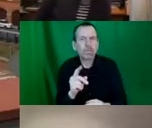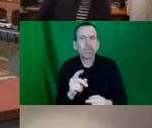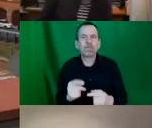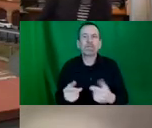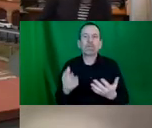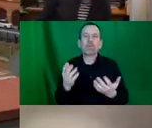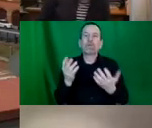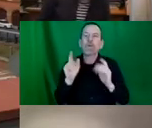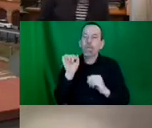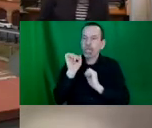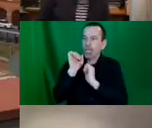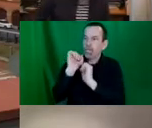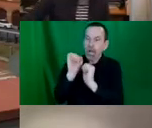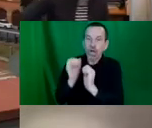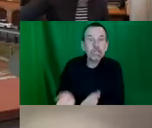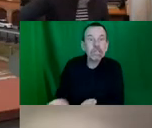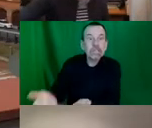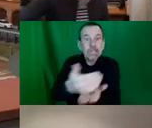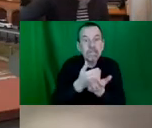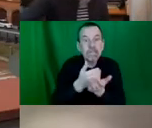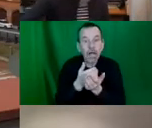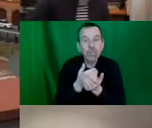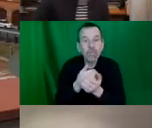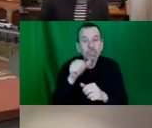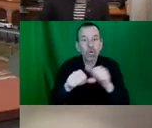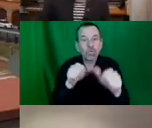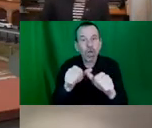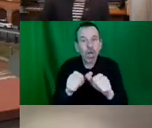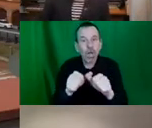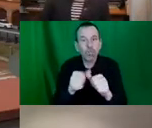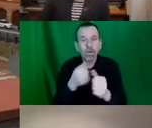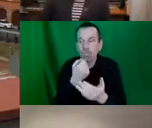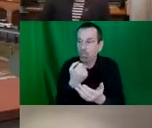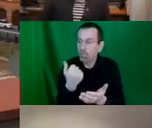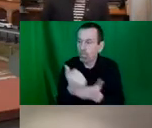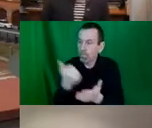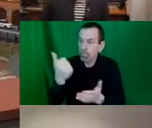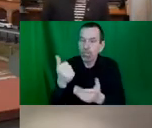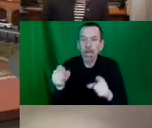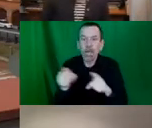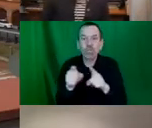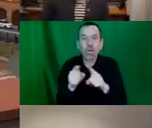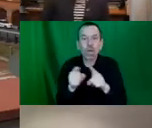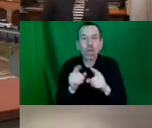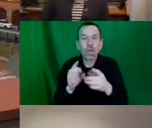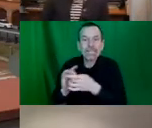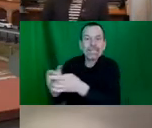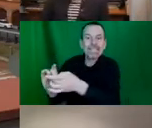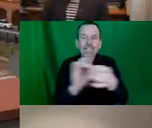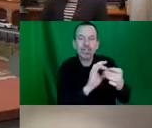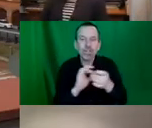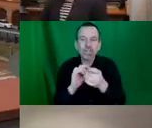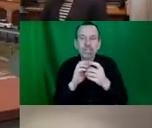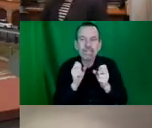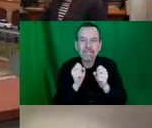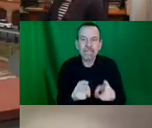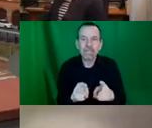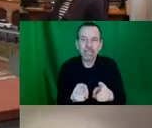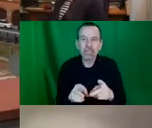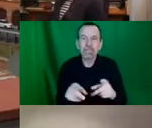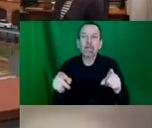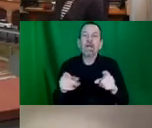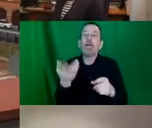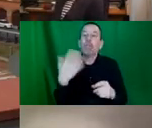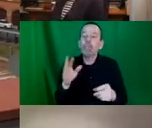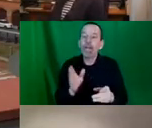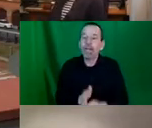unique salvage programme with the brilliant use of salvage phones and the use of the Synergy system. I also visited the King's Library Tower to